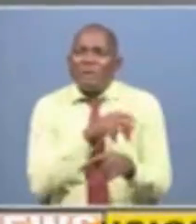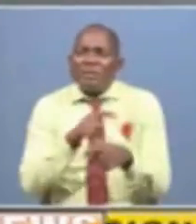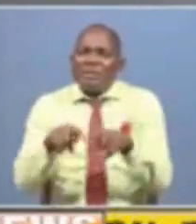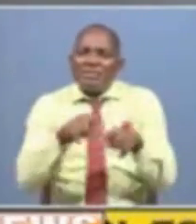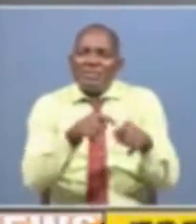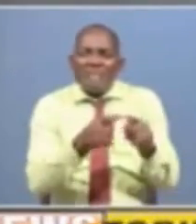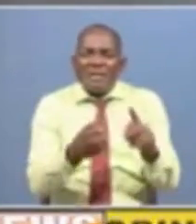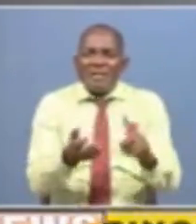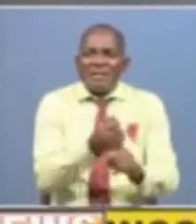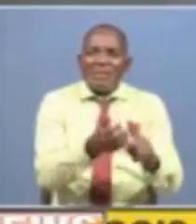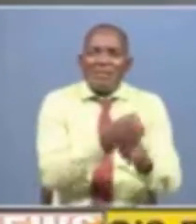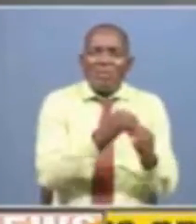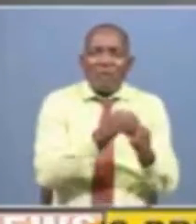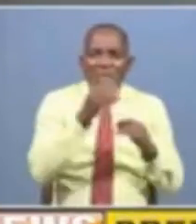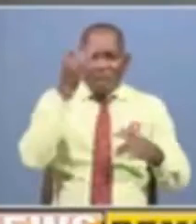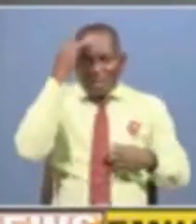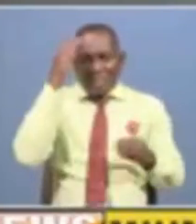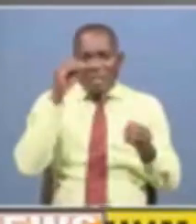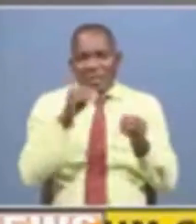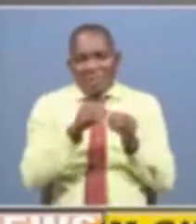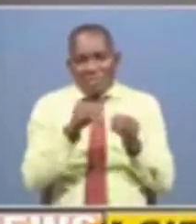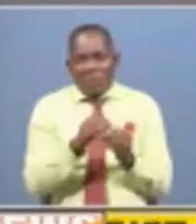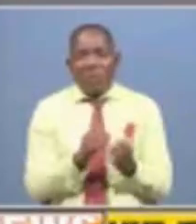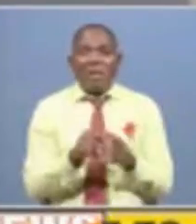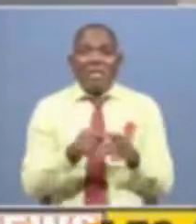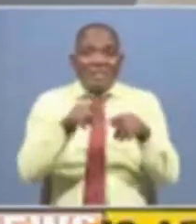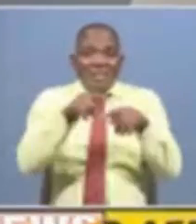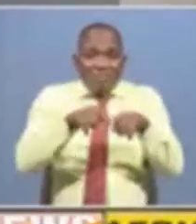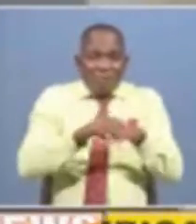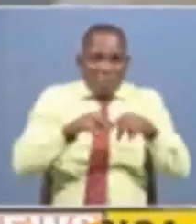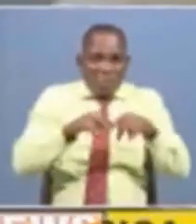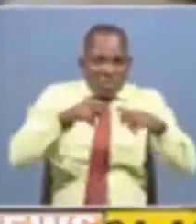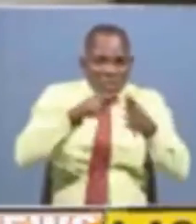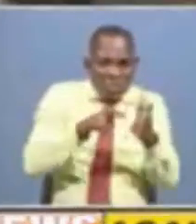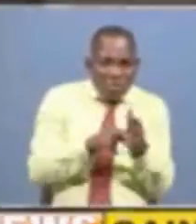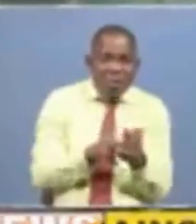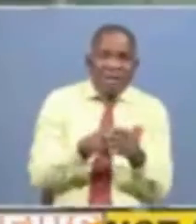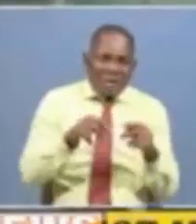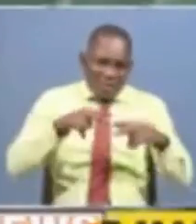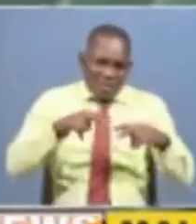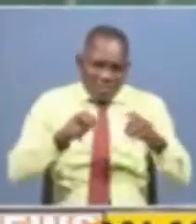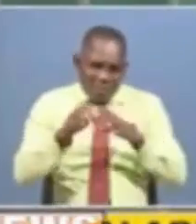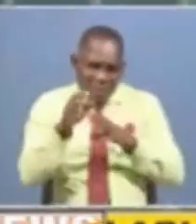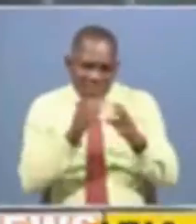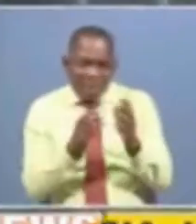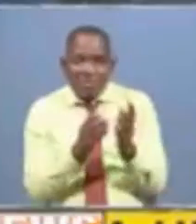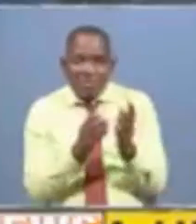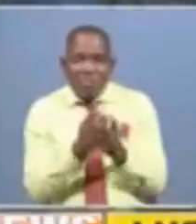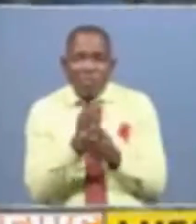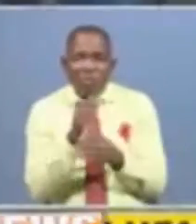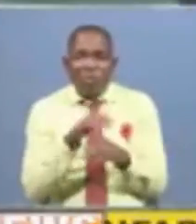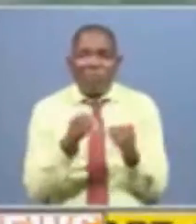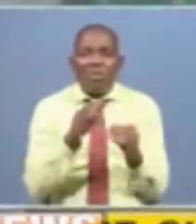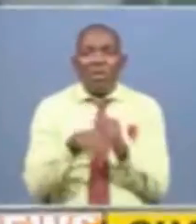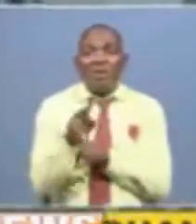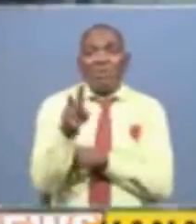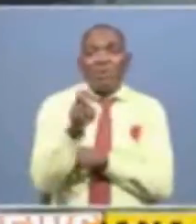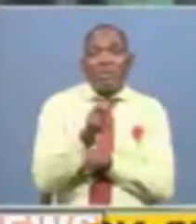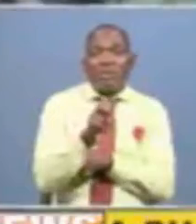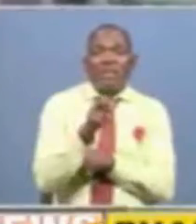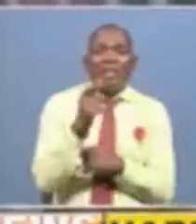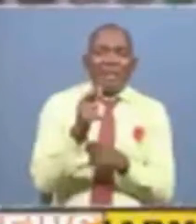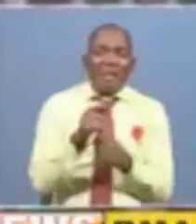infections is 8%, based on the findings of a survey conducted on over 200 acute